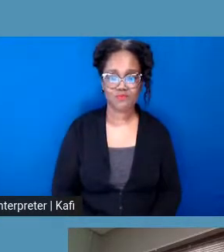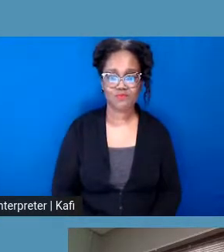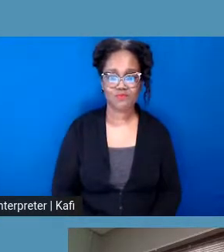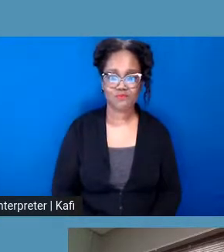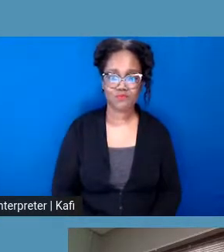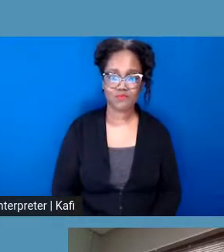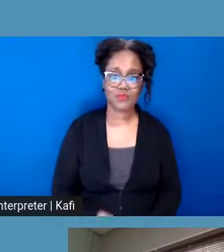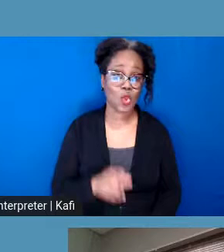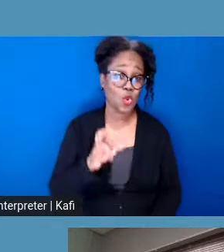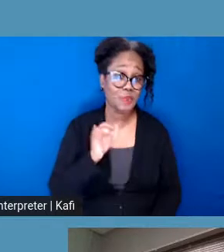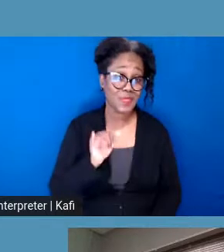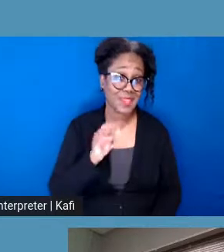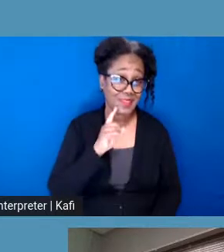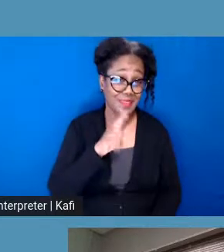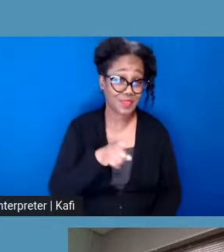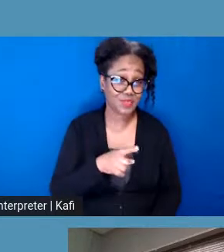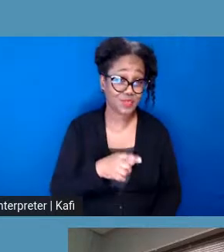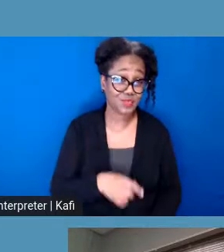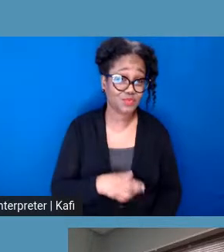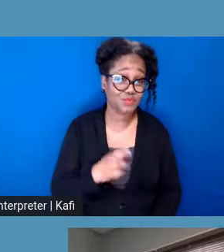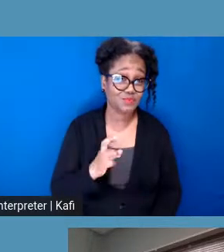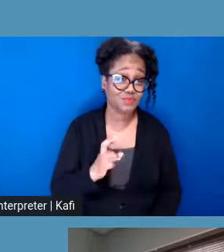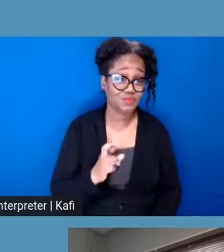hope that answers the question.